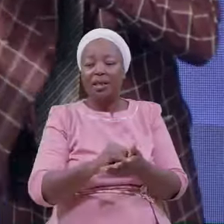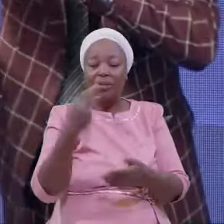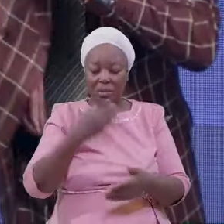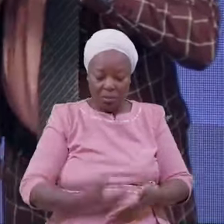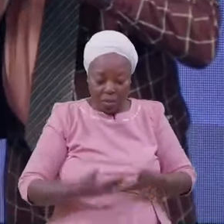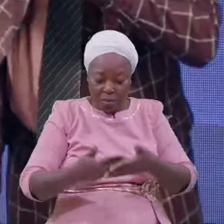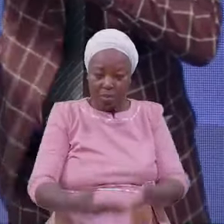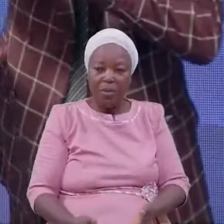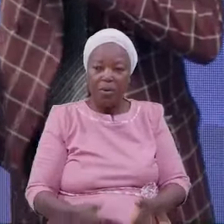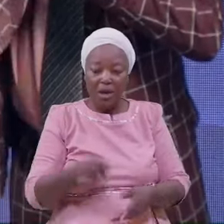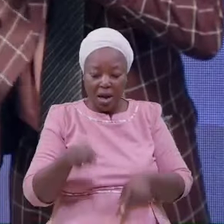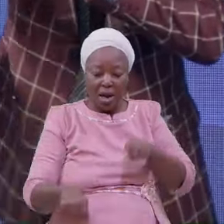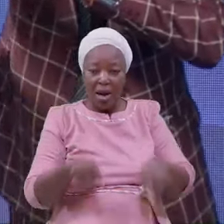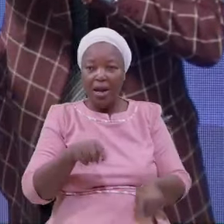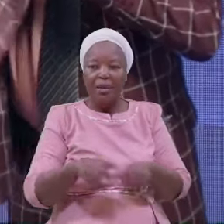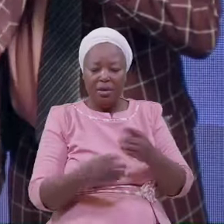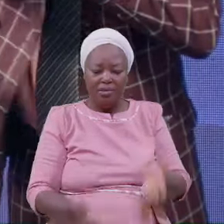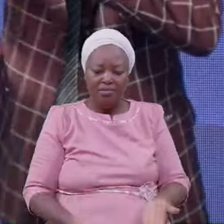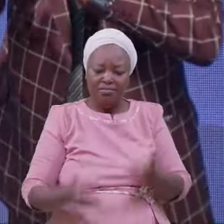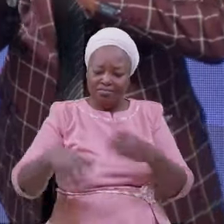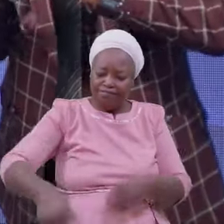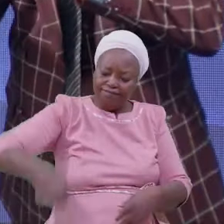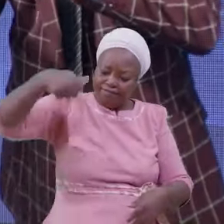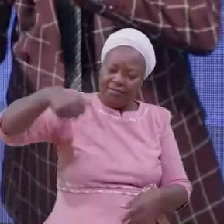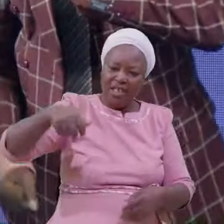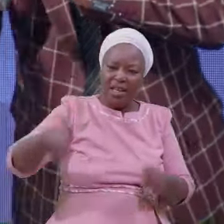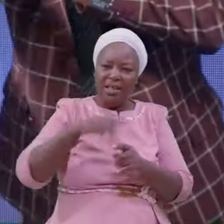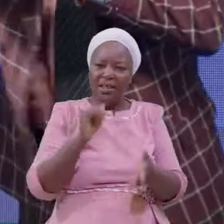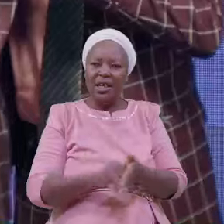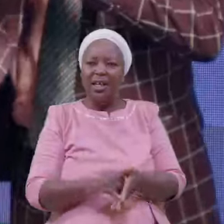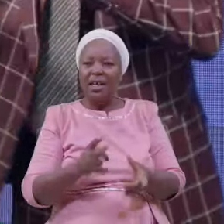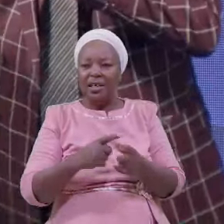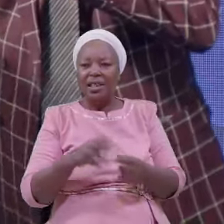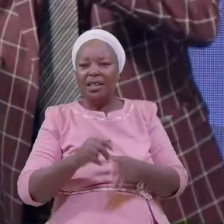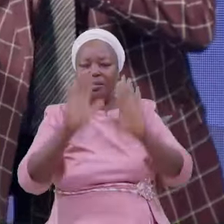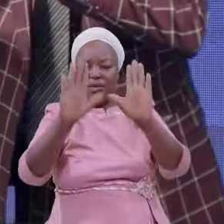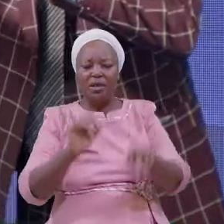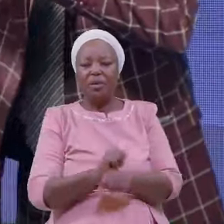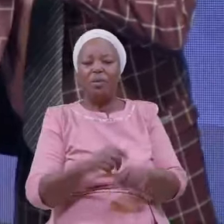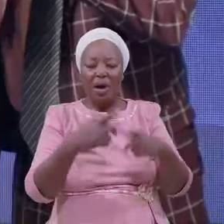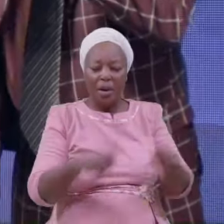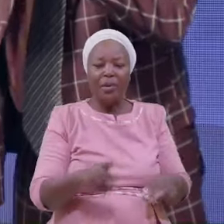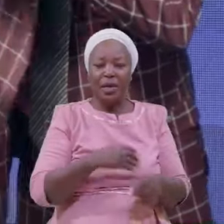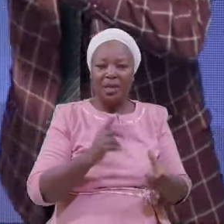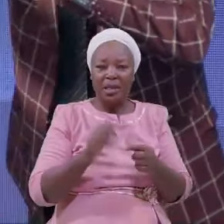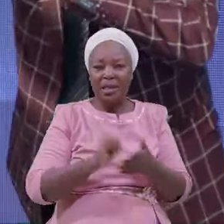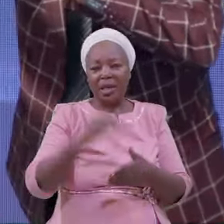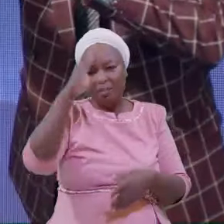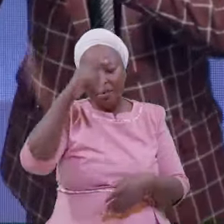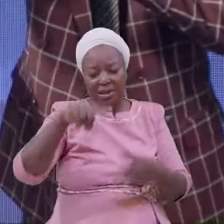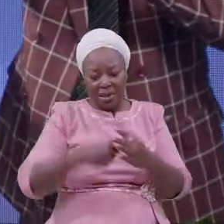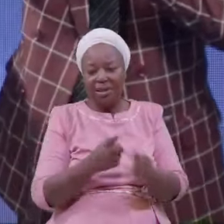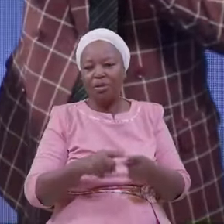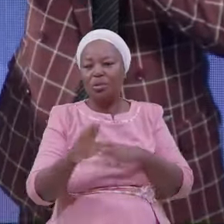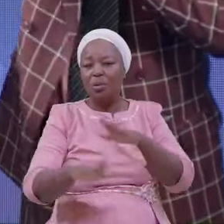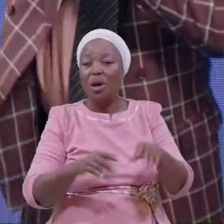up, acted. He acted on him. He rose him. Then the miracle took place and he began to walk. Now after the man of God finished praying, now